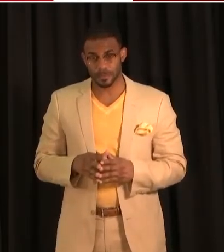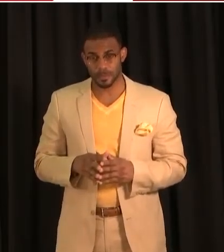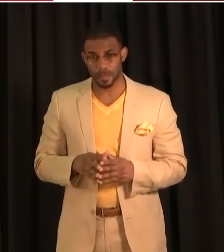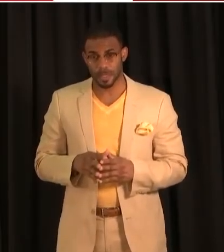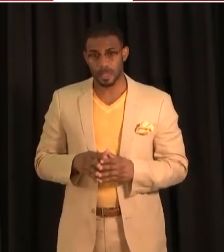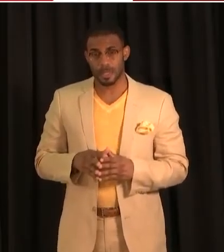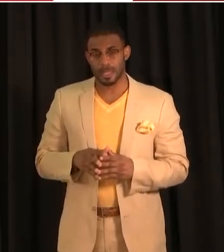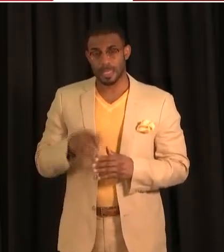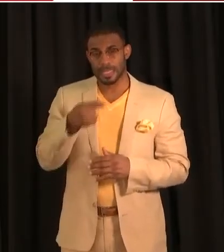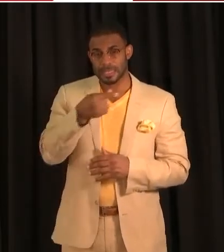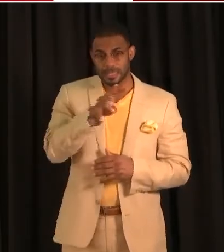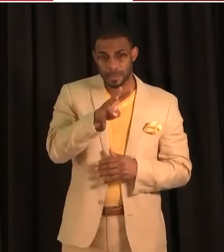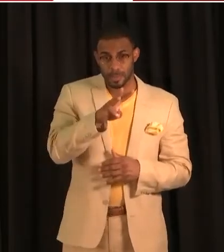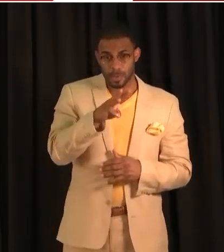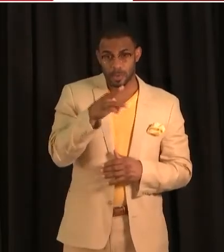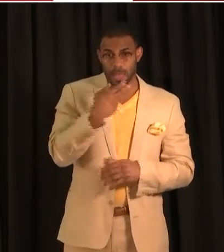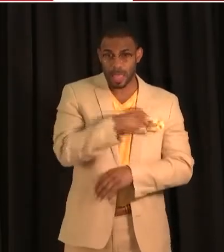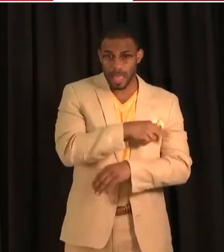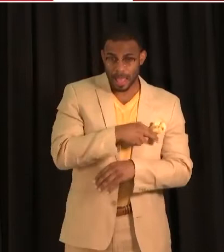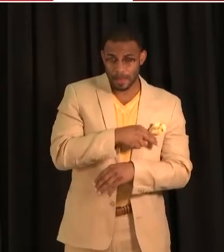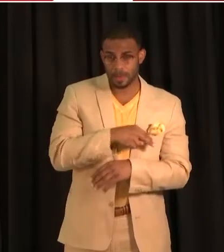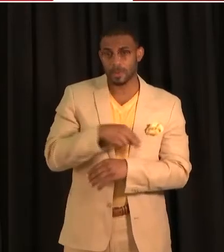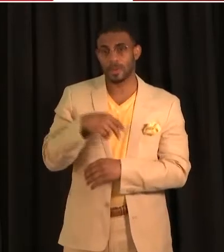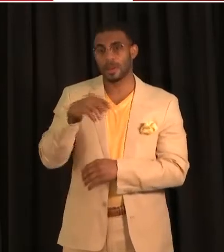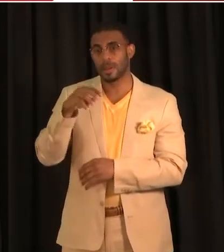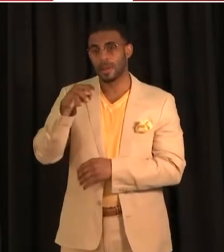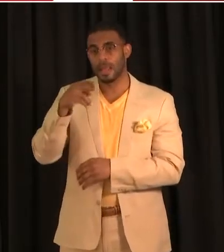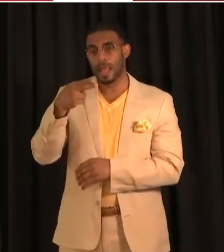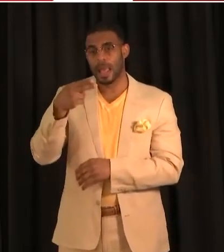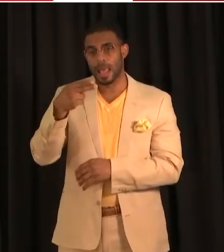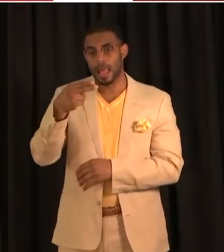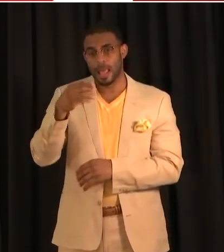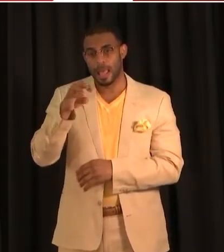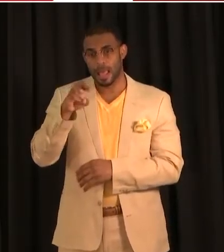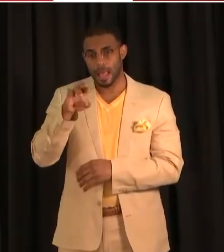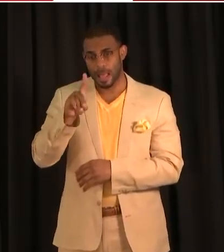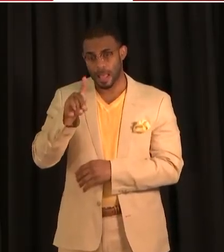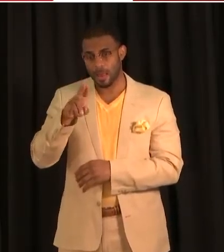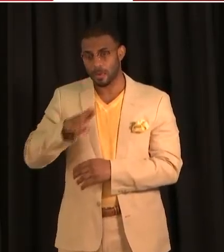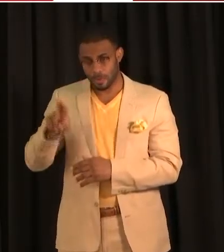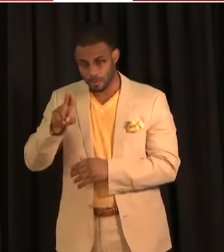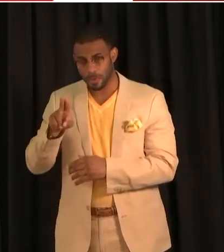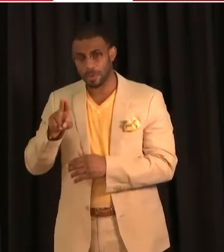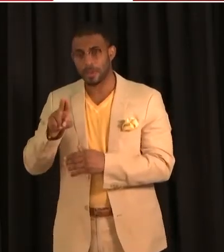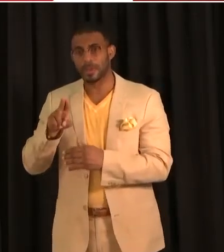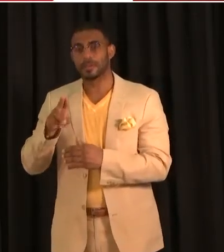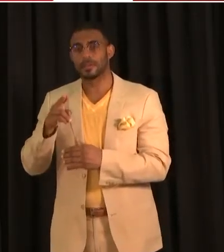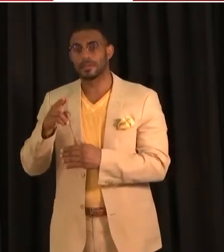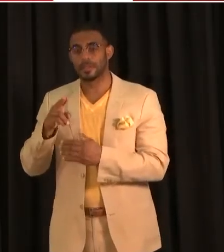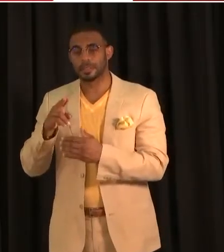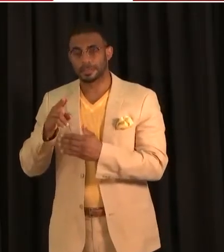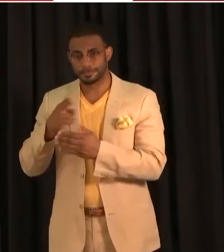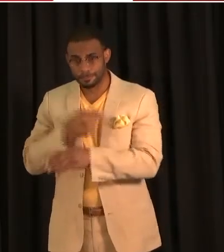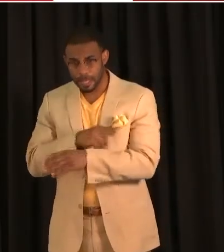Howard University Hospital received the vaccine on Monday. MedStar Washington Hospital Center, Georgetown University Hospital, and